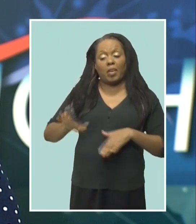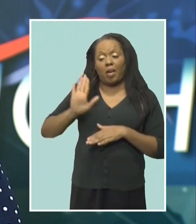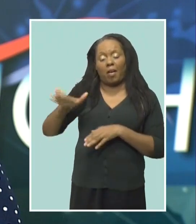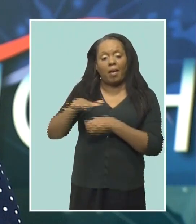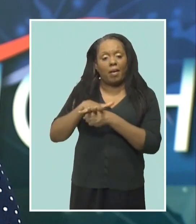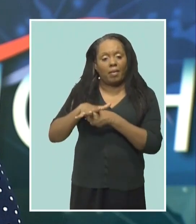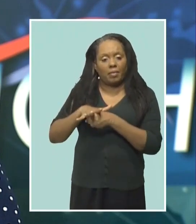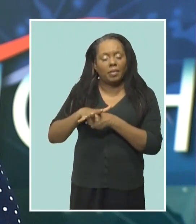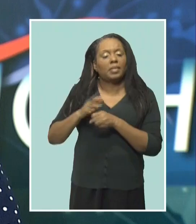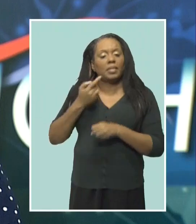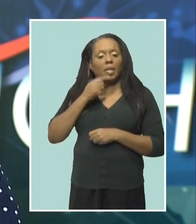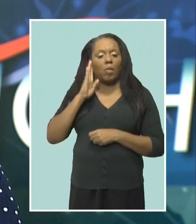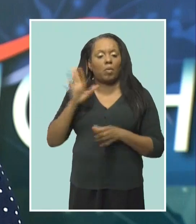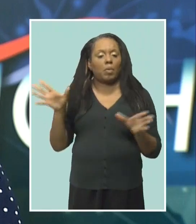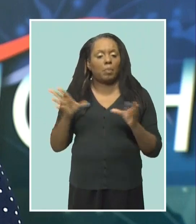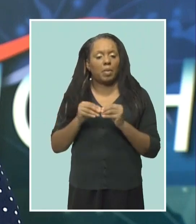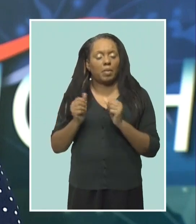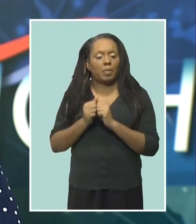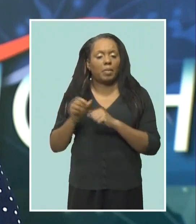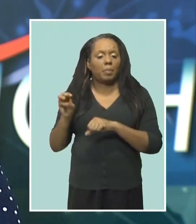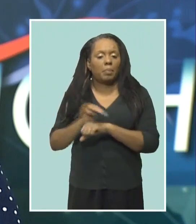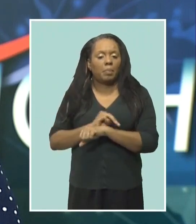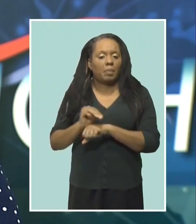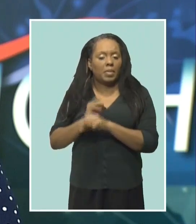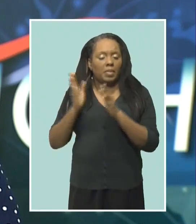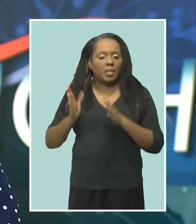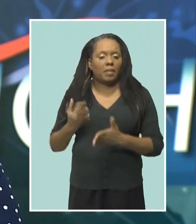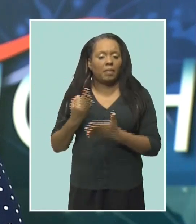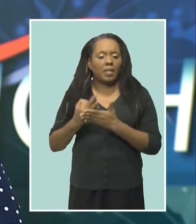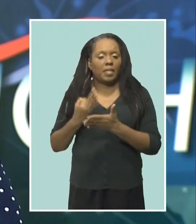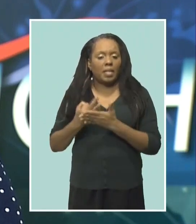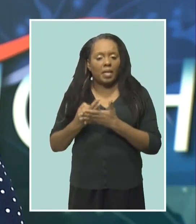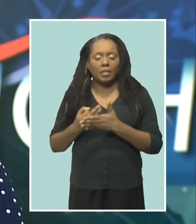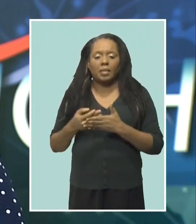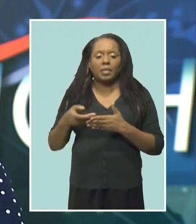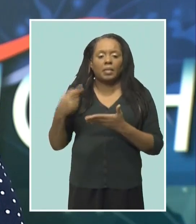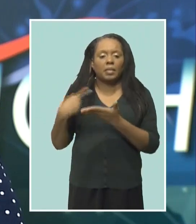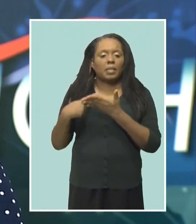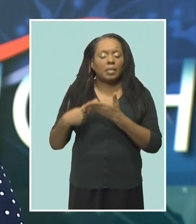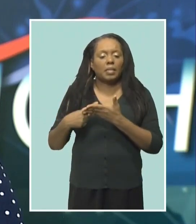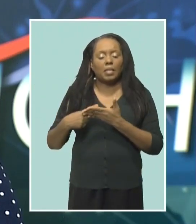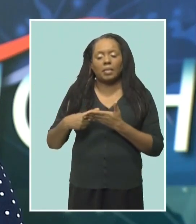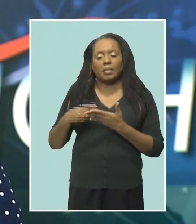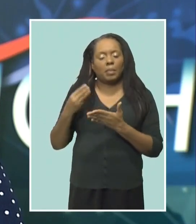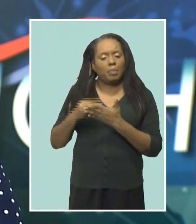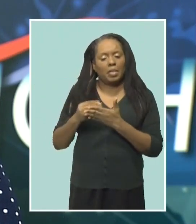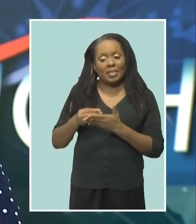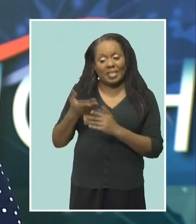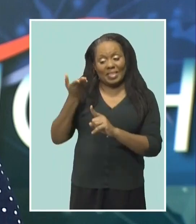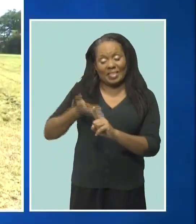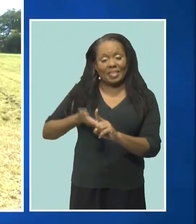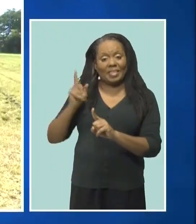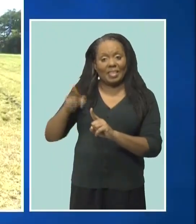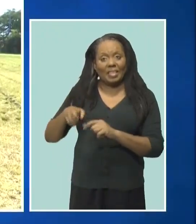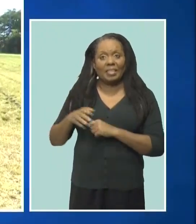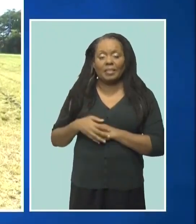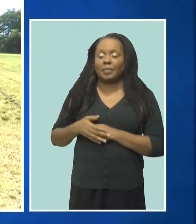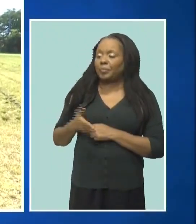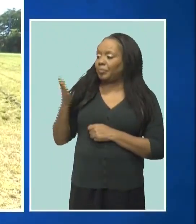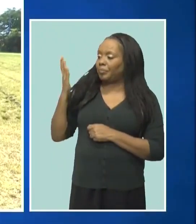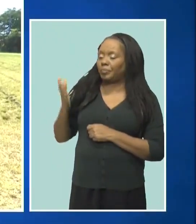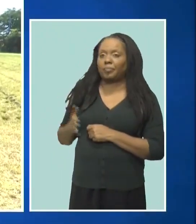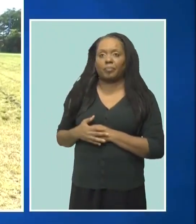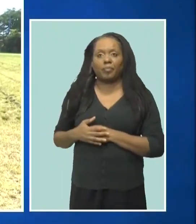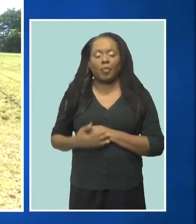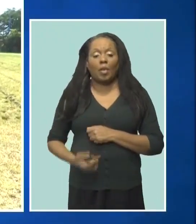with the Minister of Finance to go over her ministry's estimates of revenue and expenditure. Will hear me say from time to time that one of